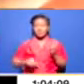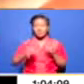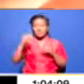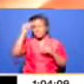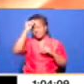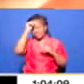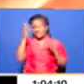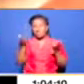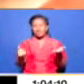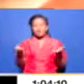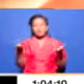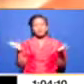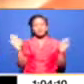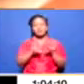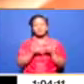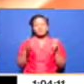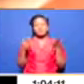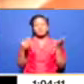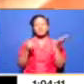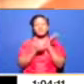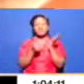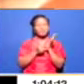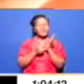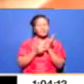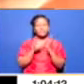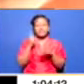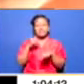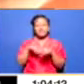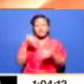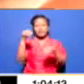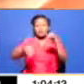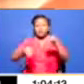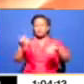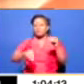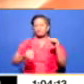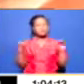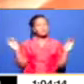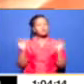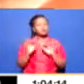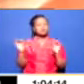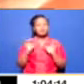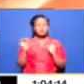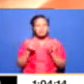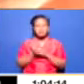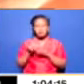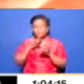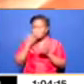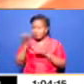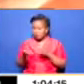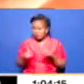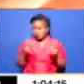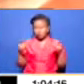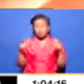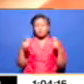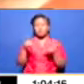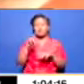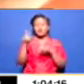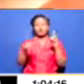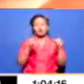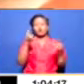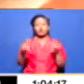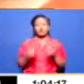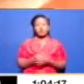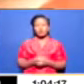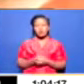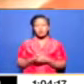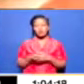down the internet during the forthcoming general election. Responding to media queries at the Rift Valley Innovation Center, Mwachon,